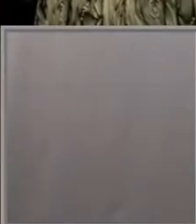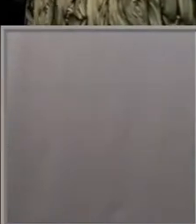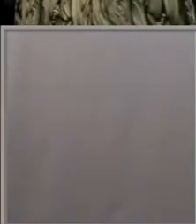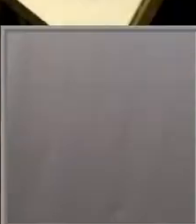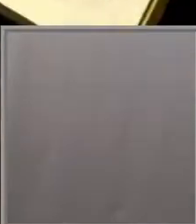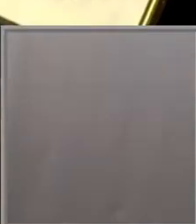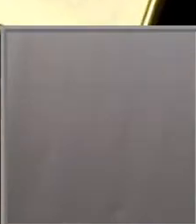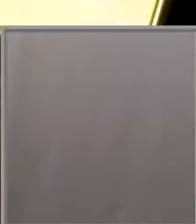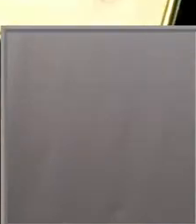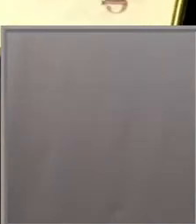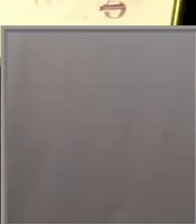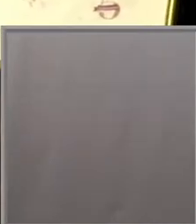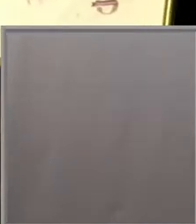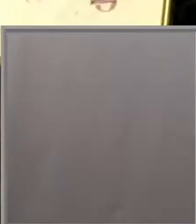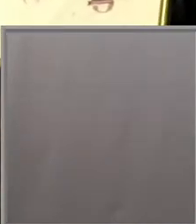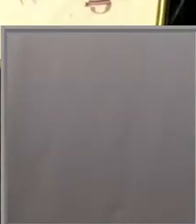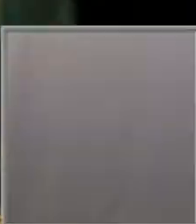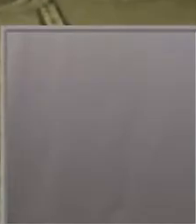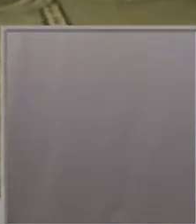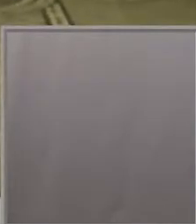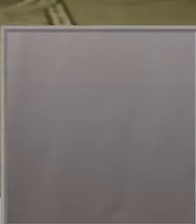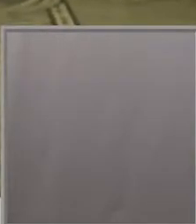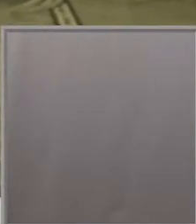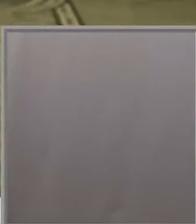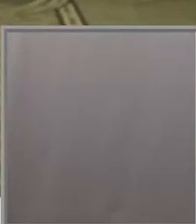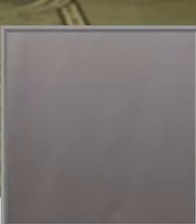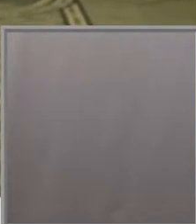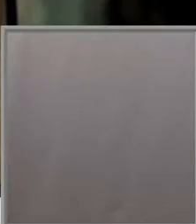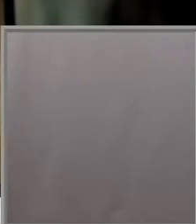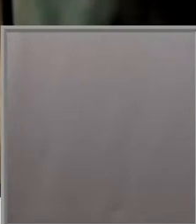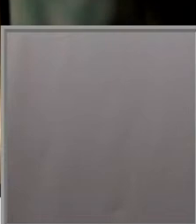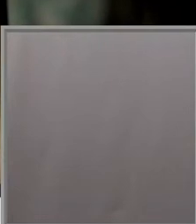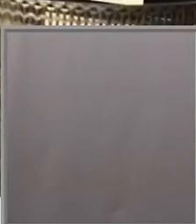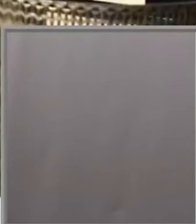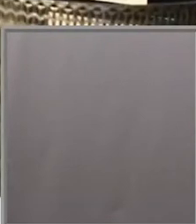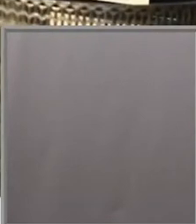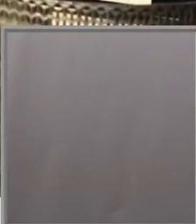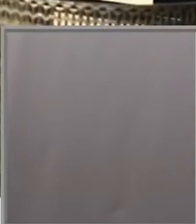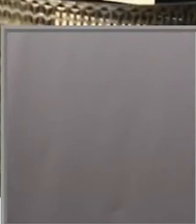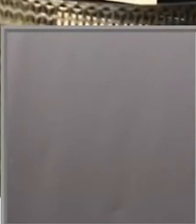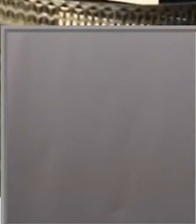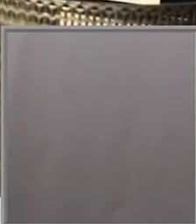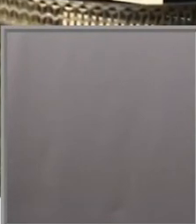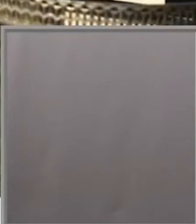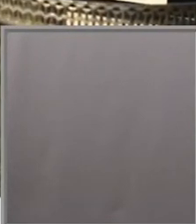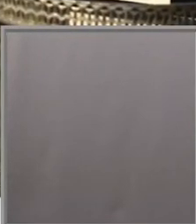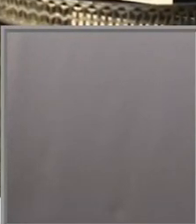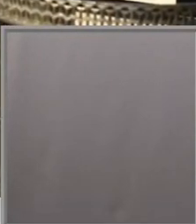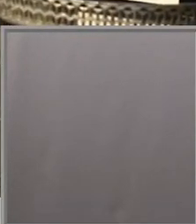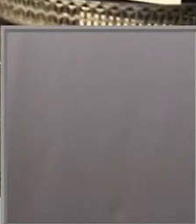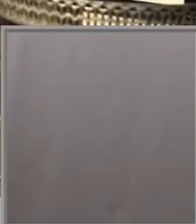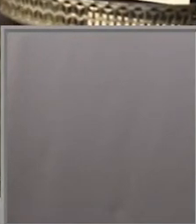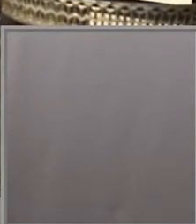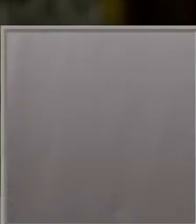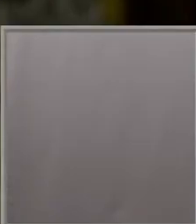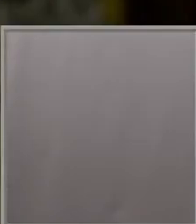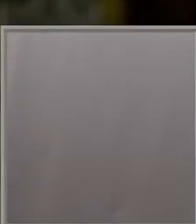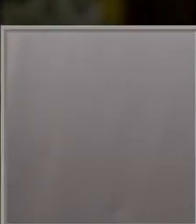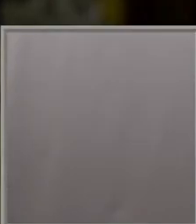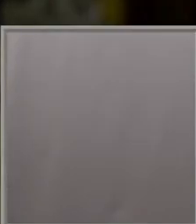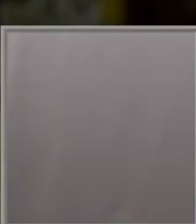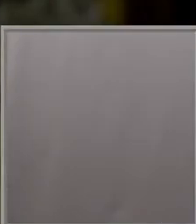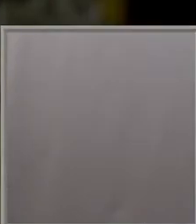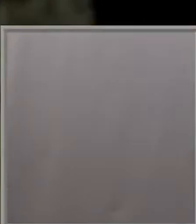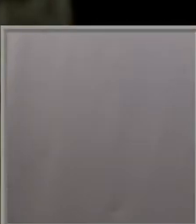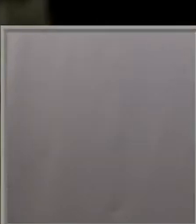old. Sing, phenomenal woman. Women who are doing good things. Excellence to me is when you're trying